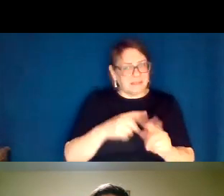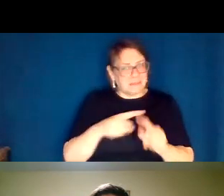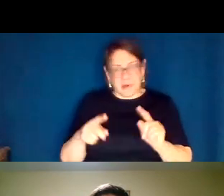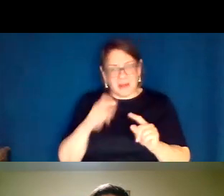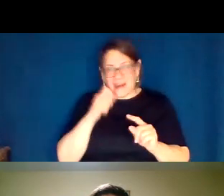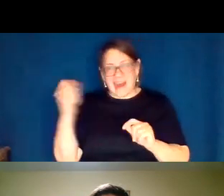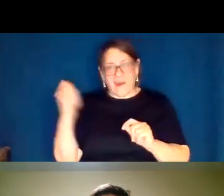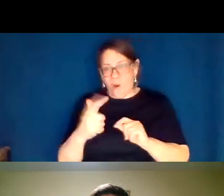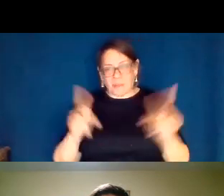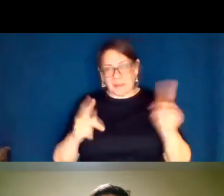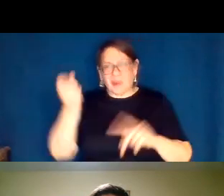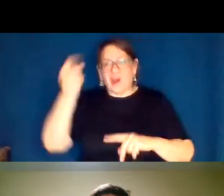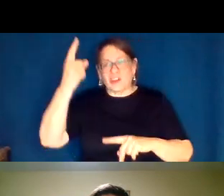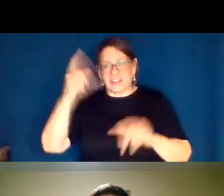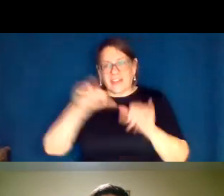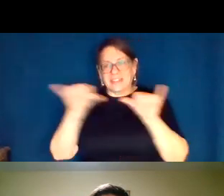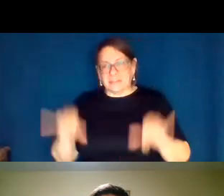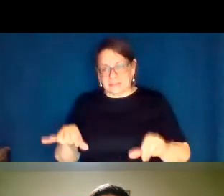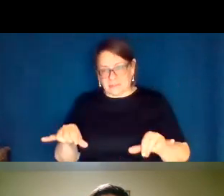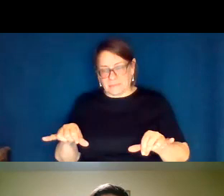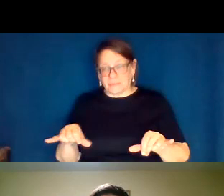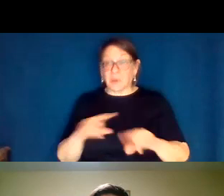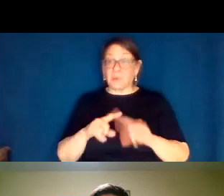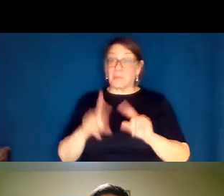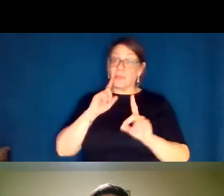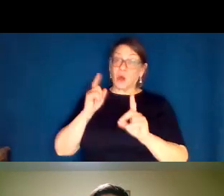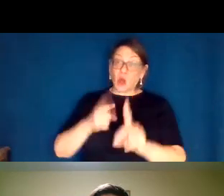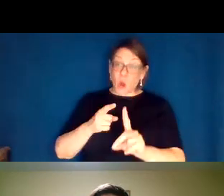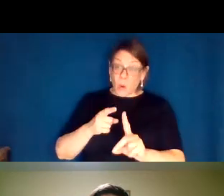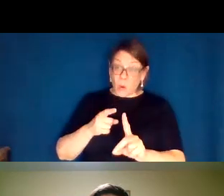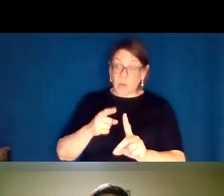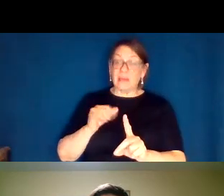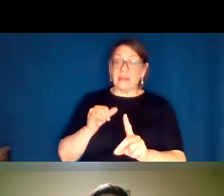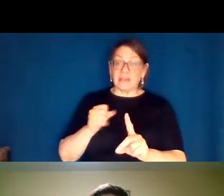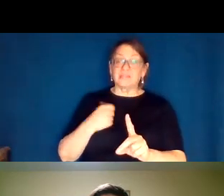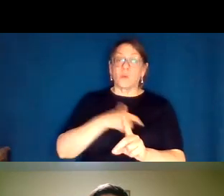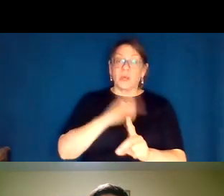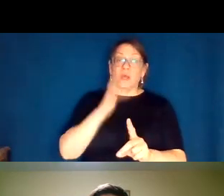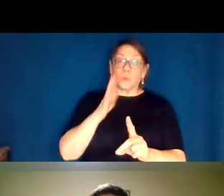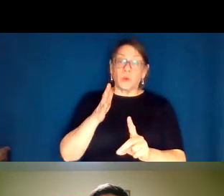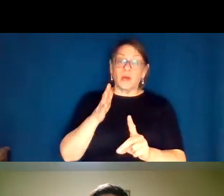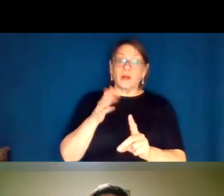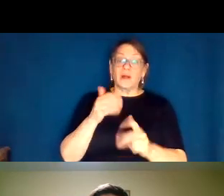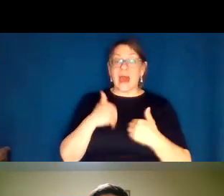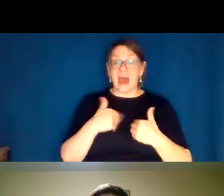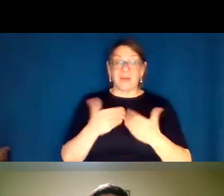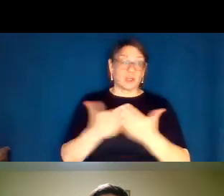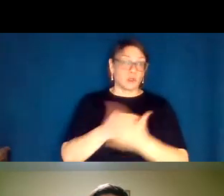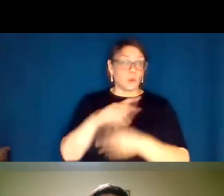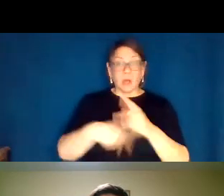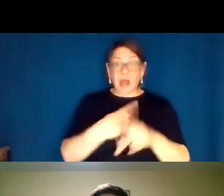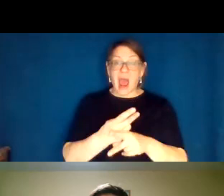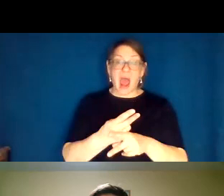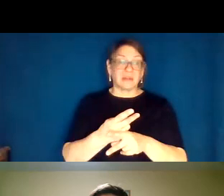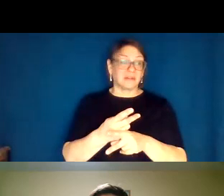in hand with them. And then what we work towards in its ideal state is that we will get a new kind of extract or a new batch